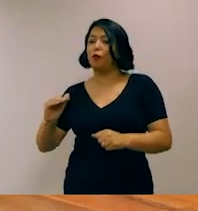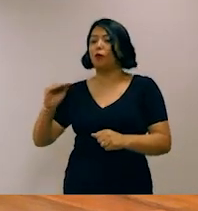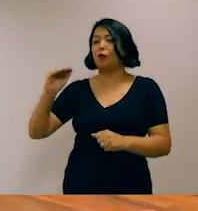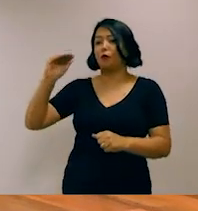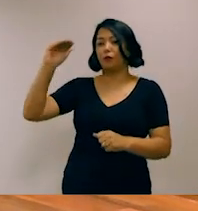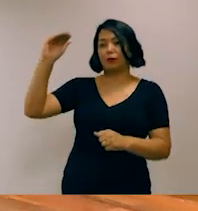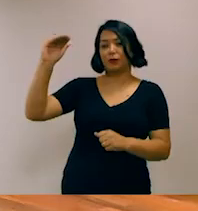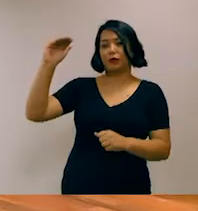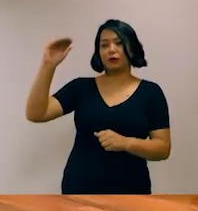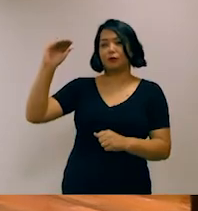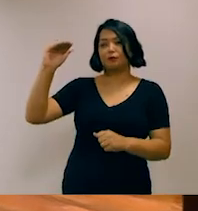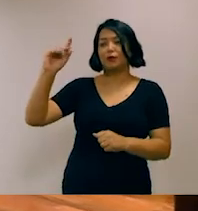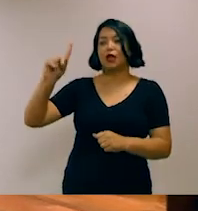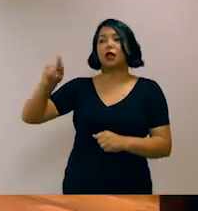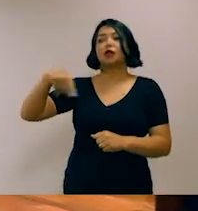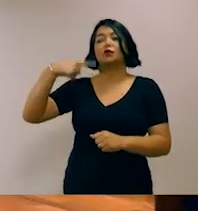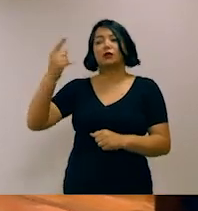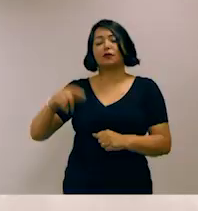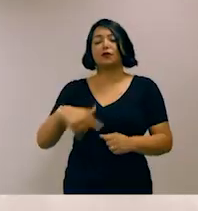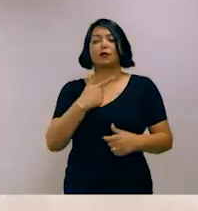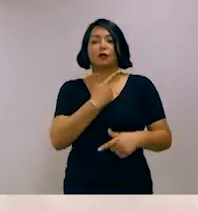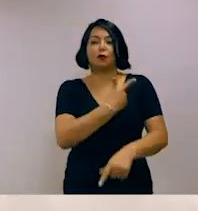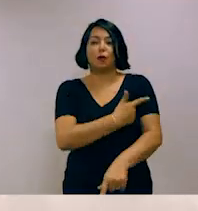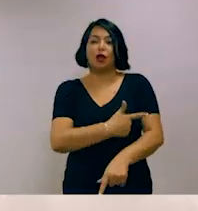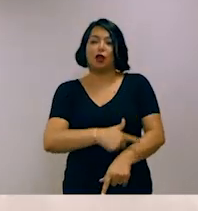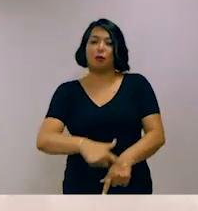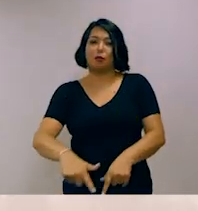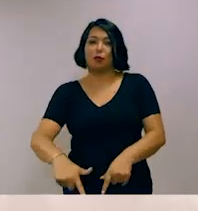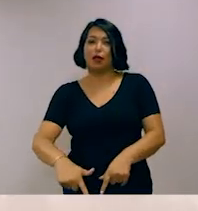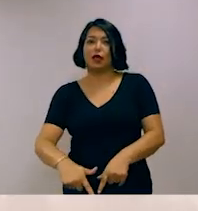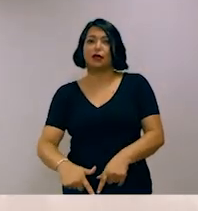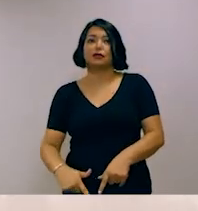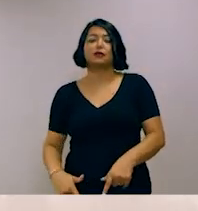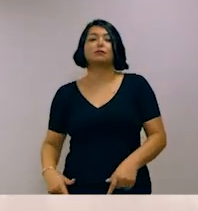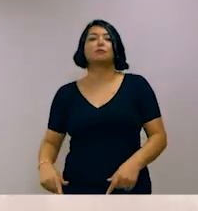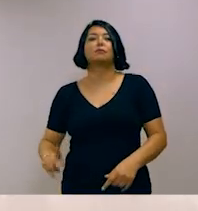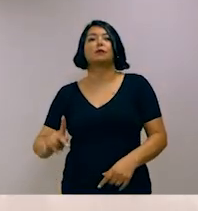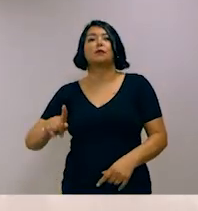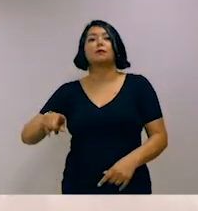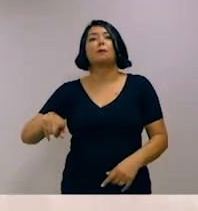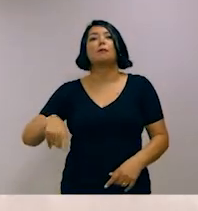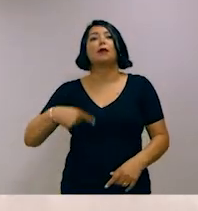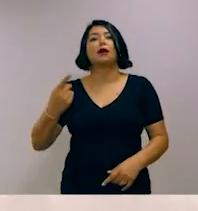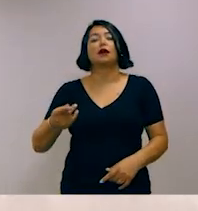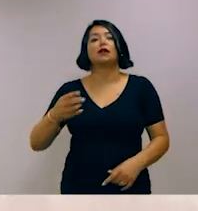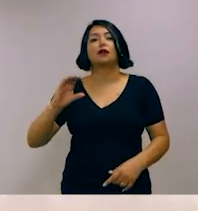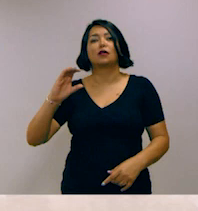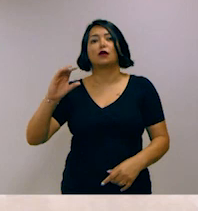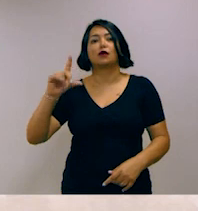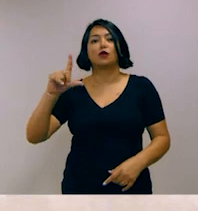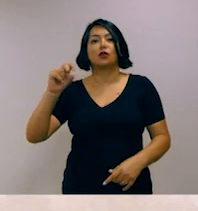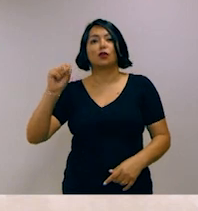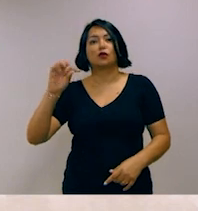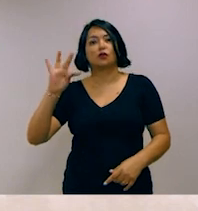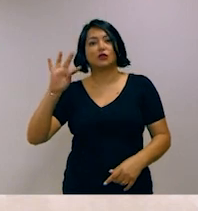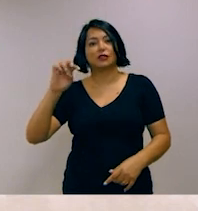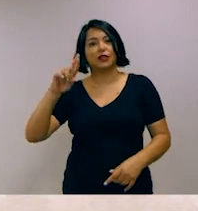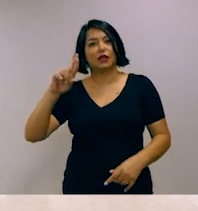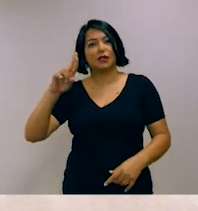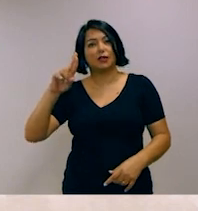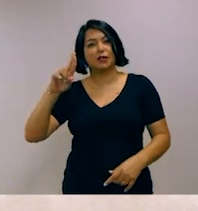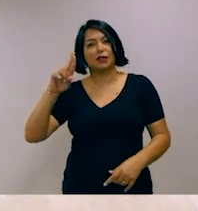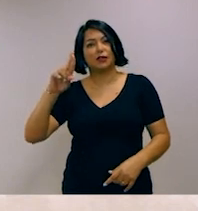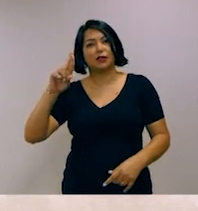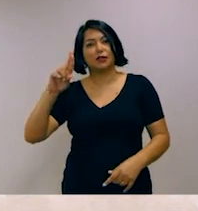And then after the clustering, we exclude the outliers. And each DB scan has an item